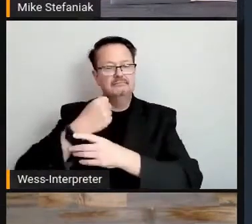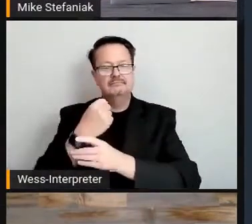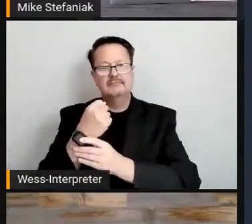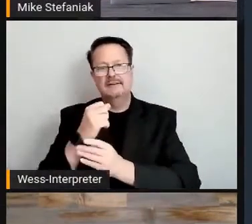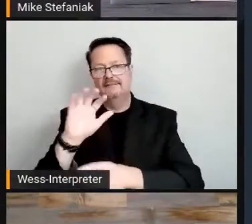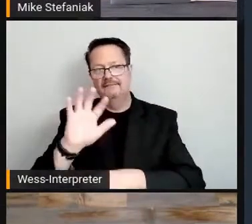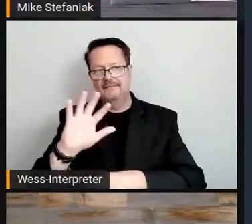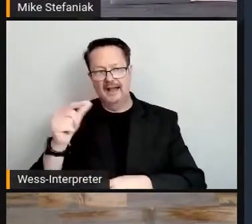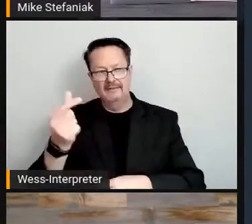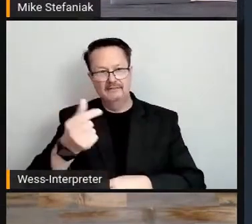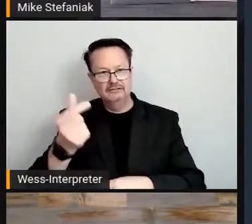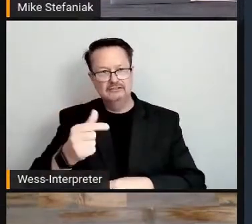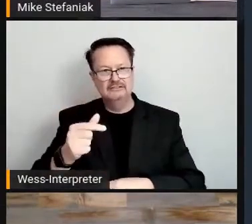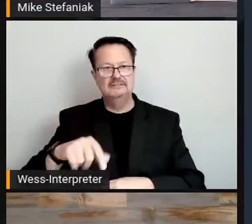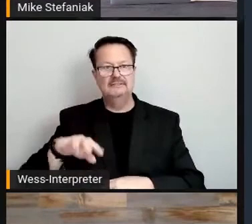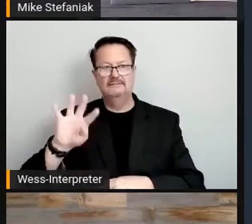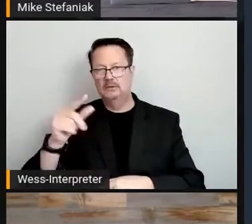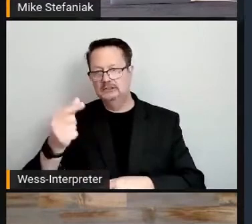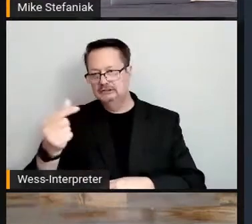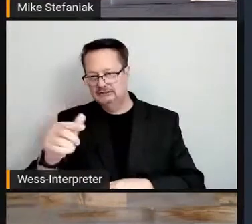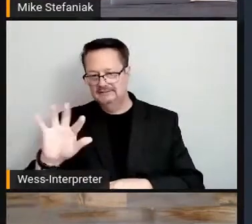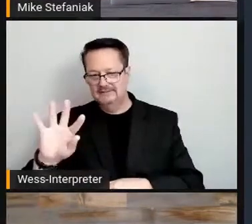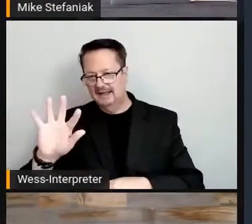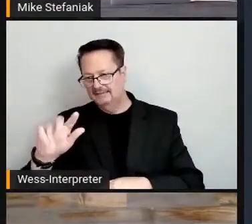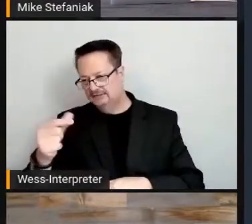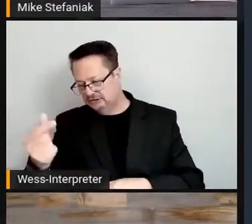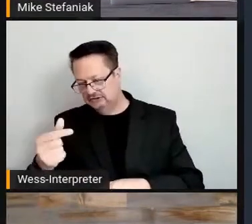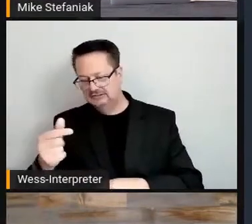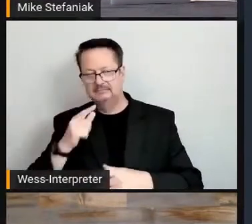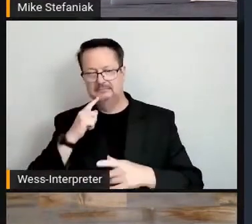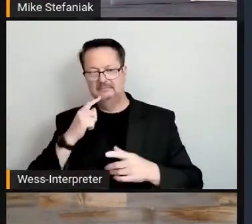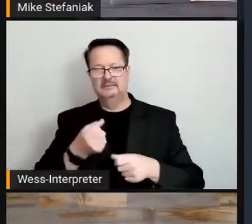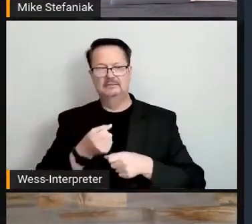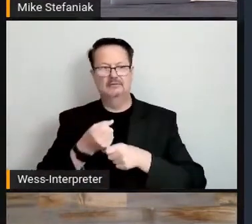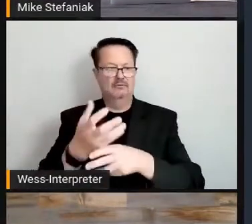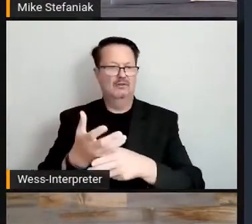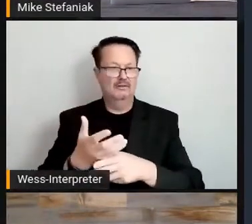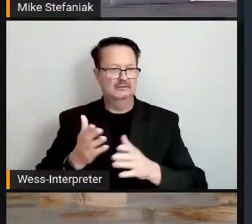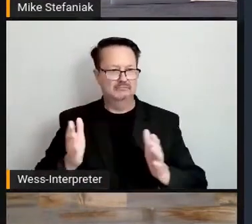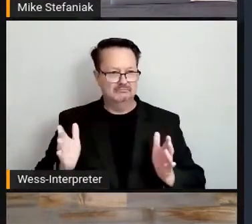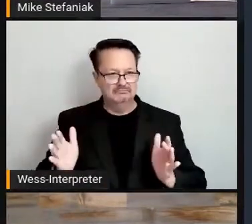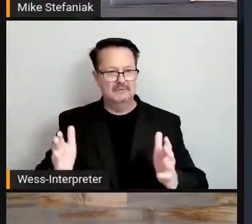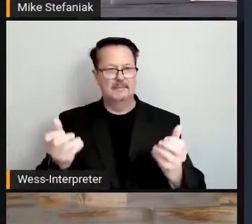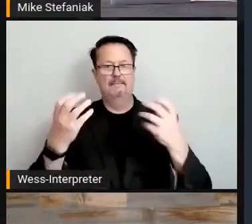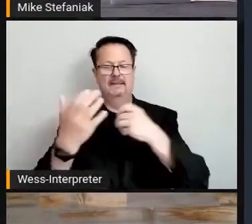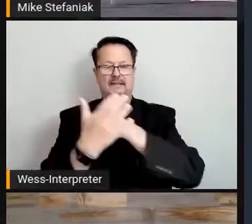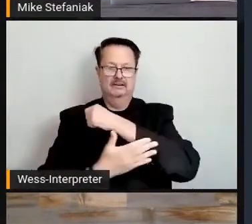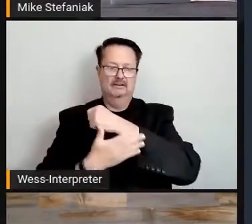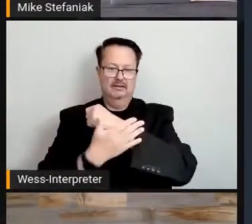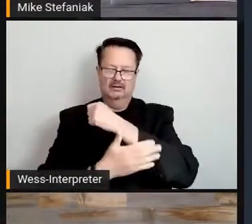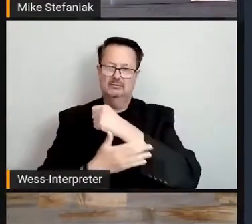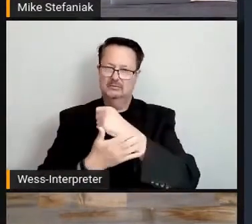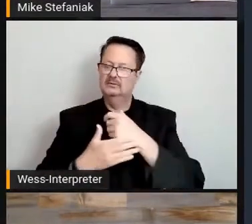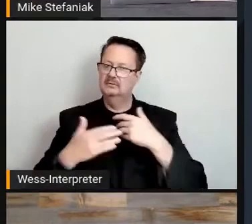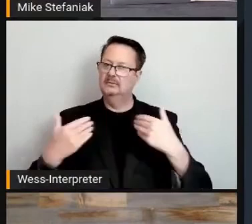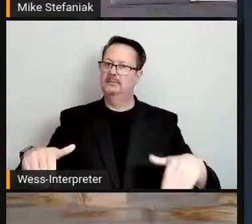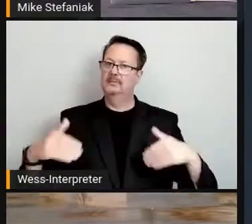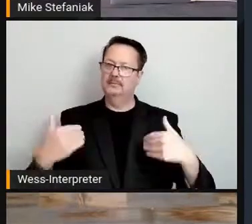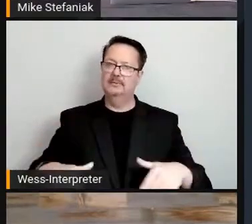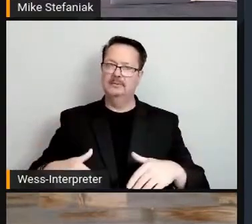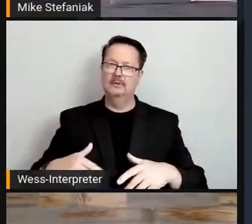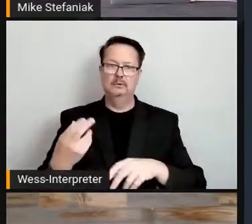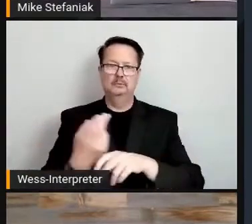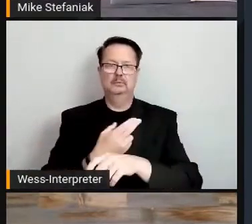5G, 4G, 5G networks have been driving it. A lot of countries now have pretty substantial v6 internet